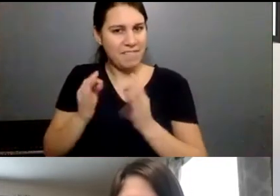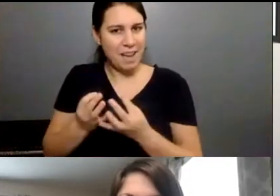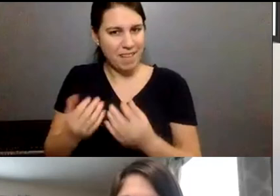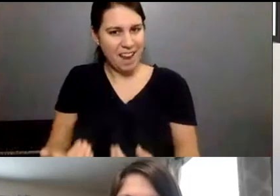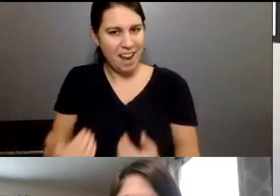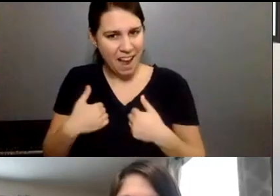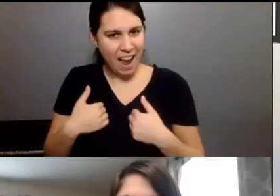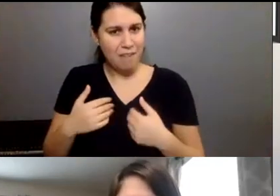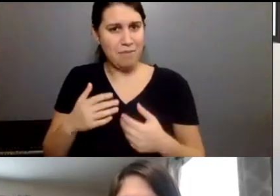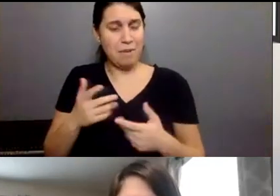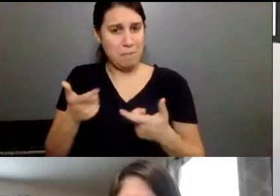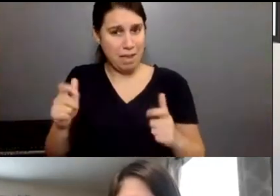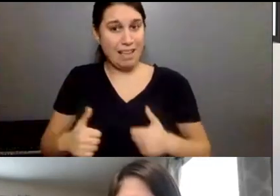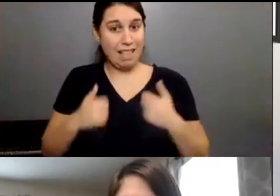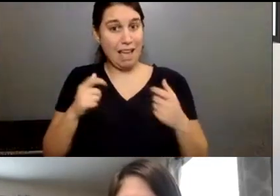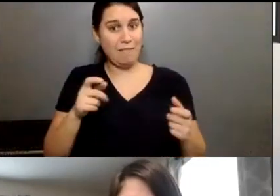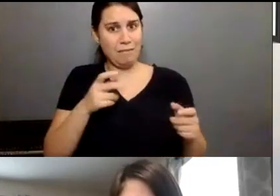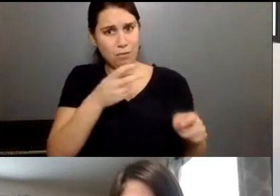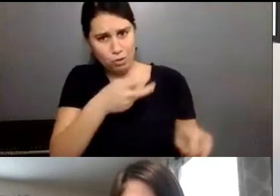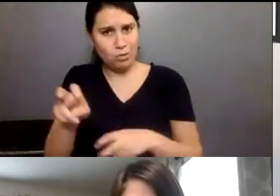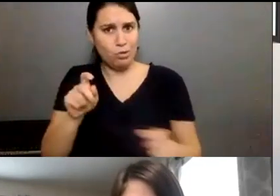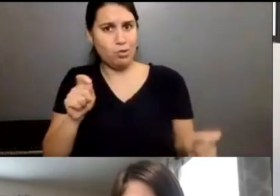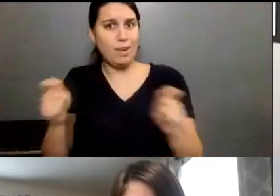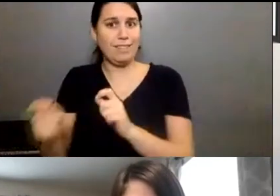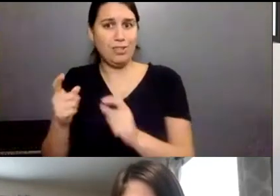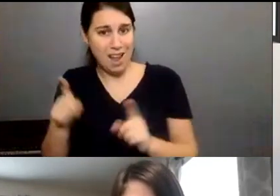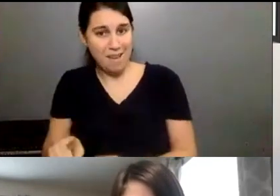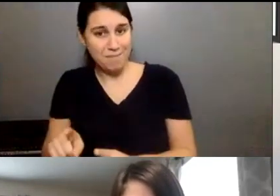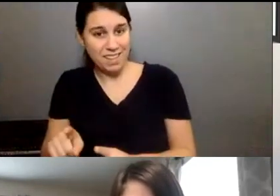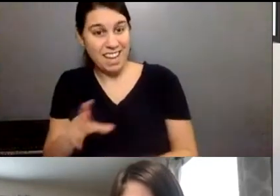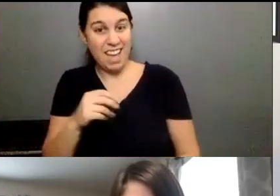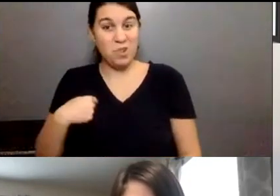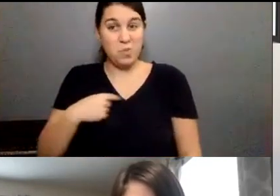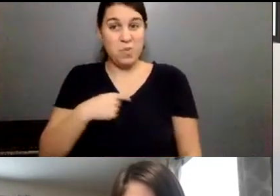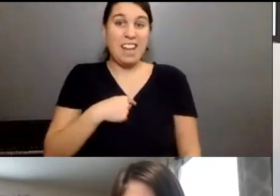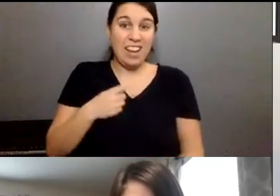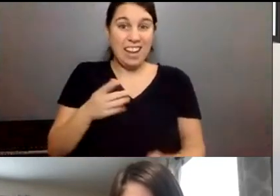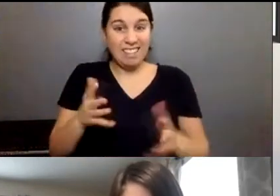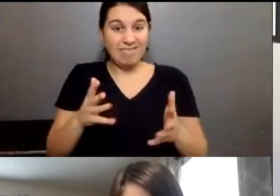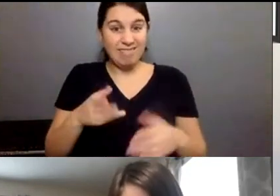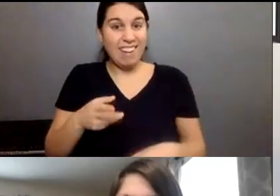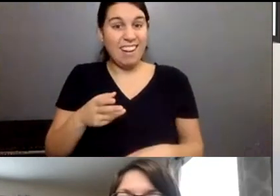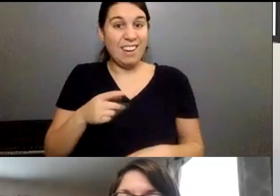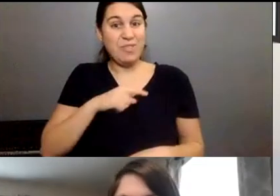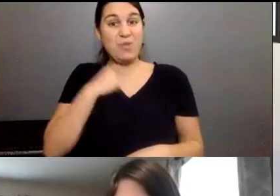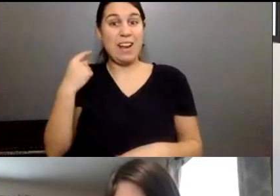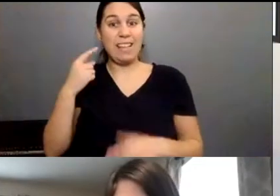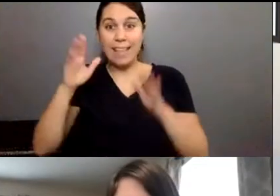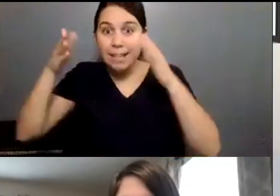life transition. And we are at risk for inadvertently focusing so much on the mother